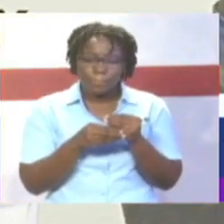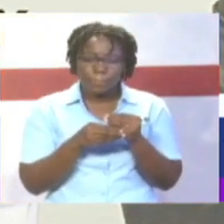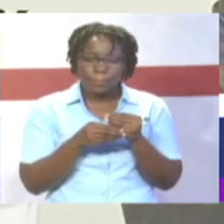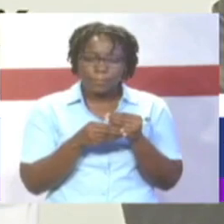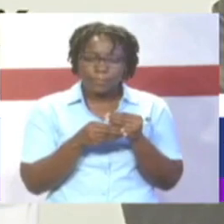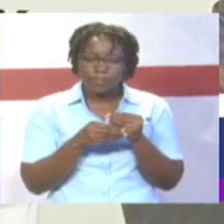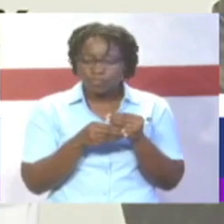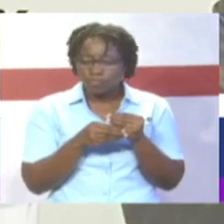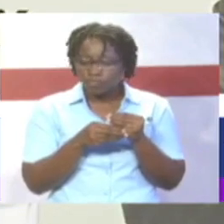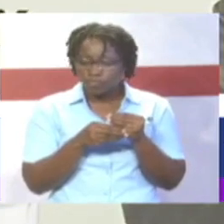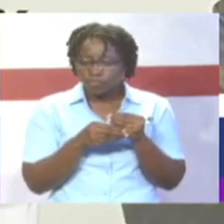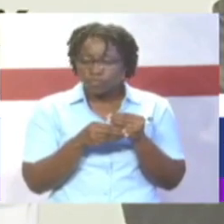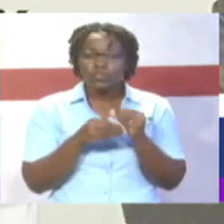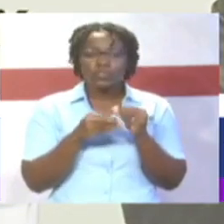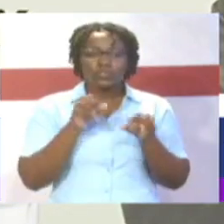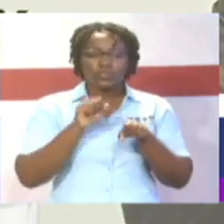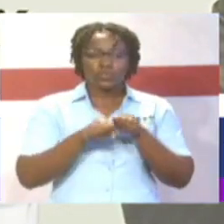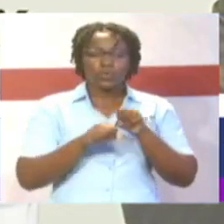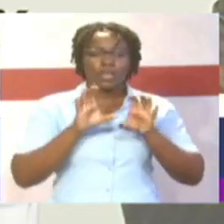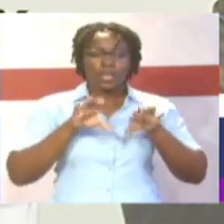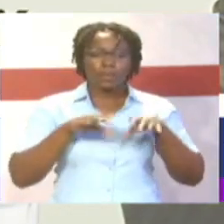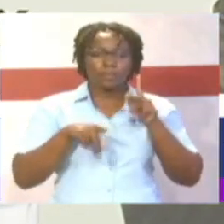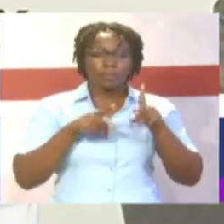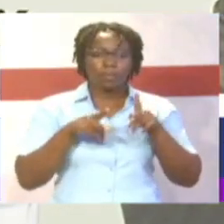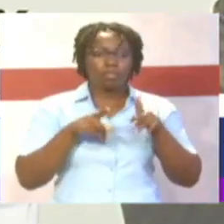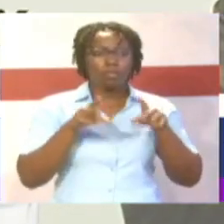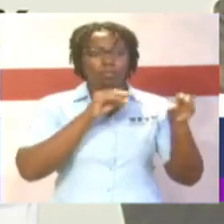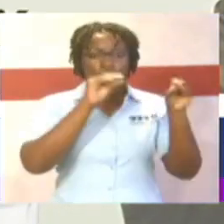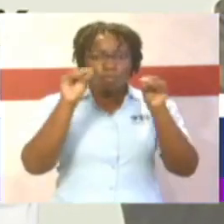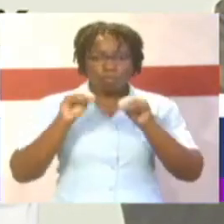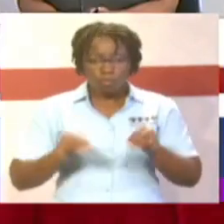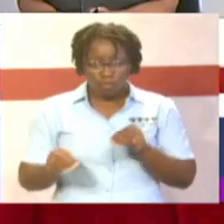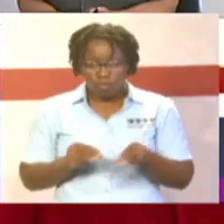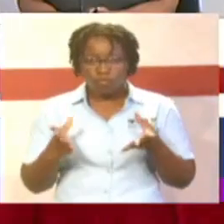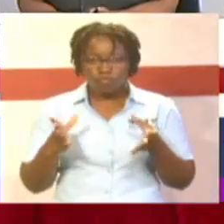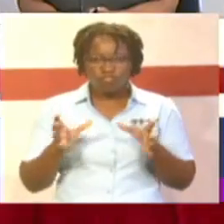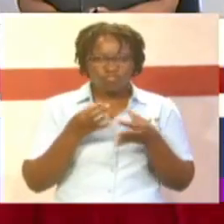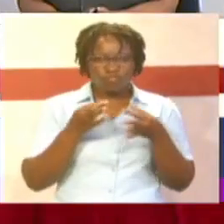for transmission as people move about. So hopefully that answers both your questions.